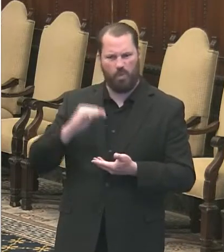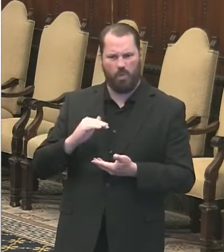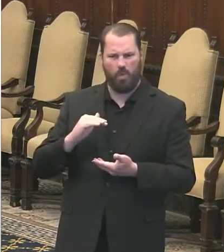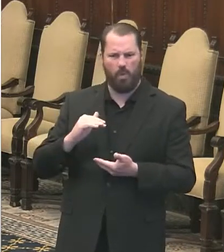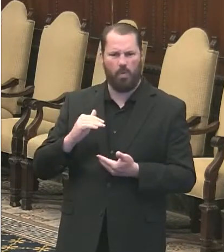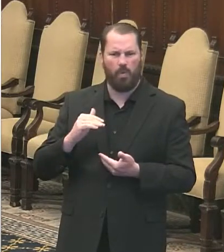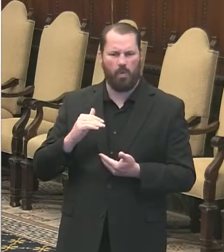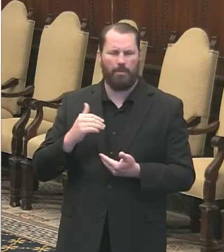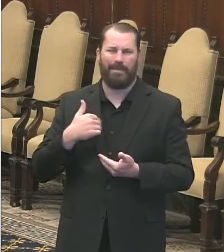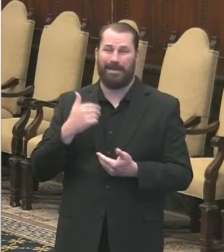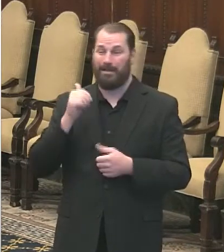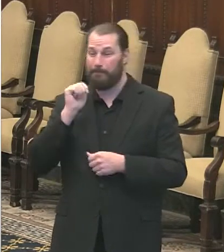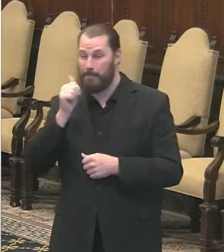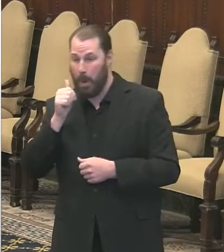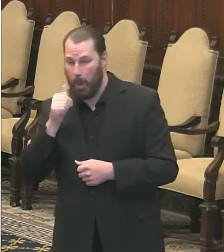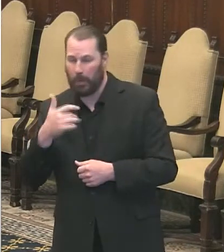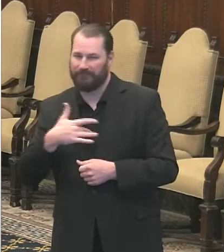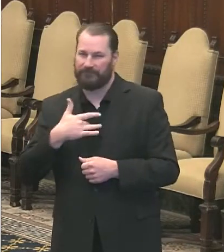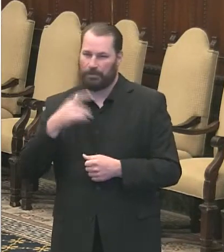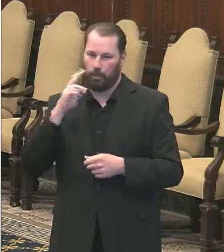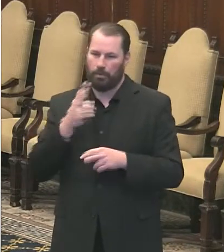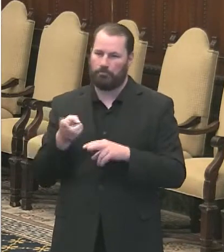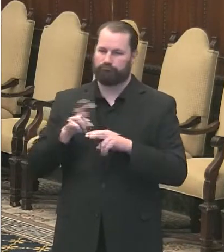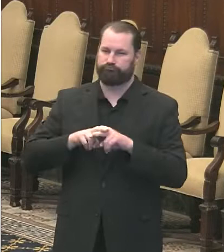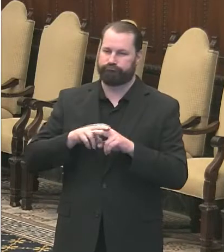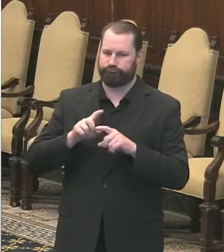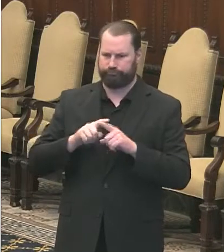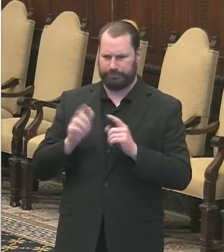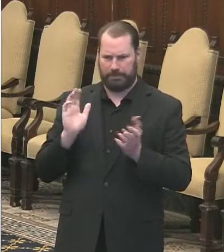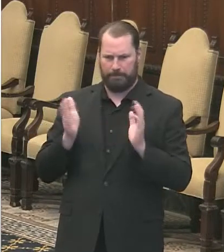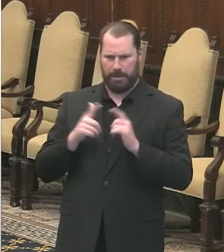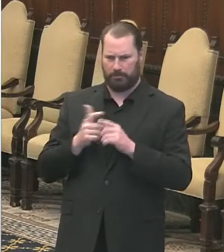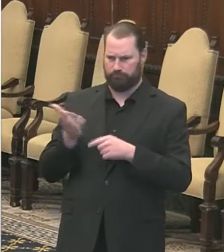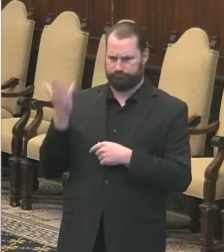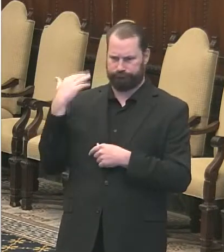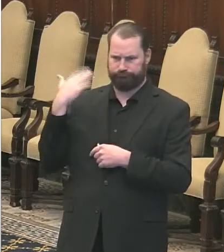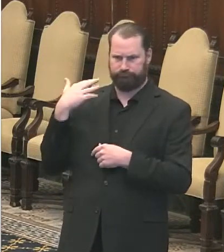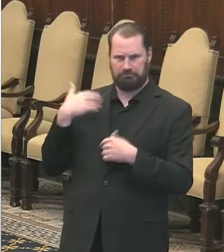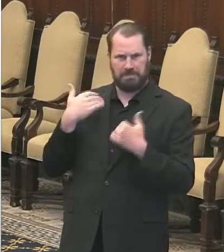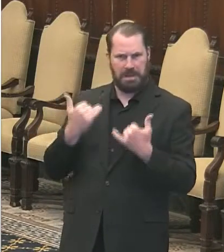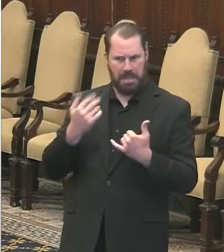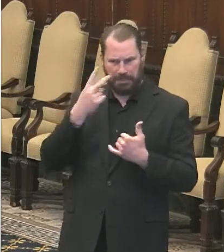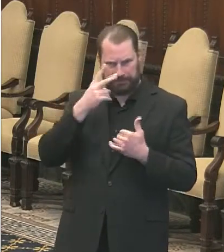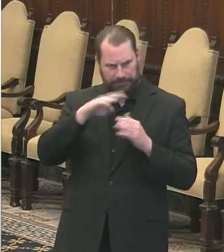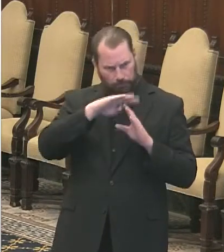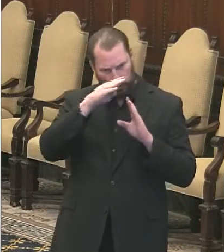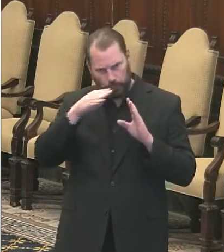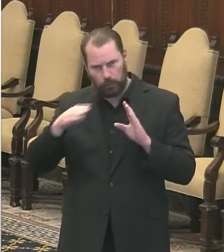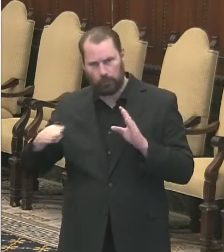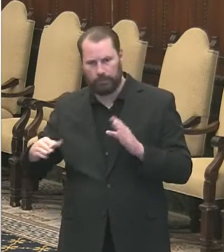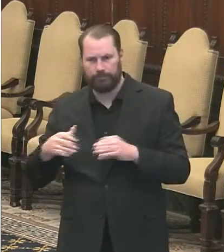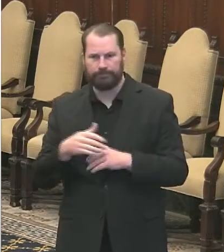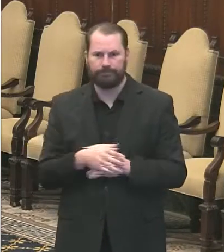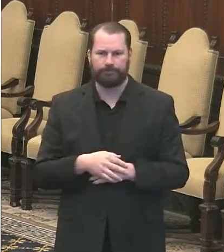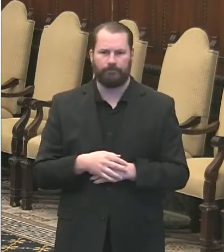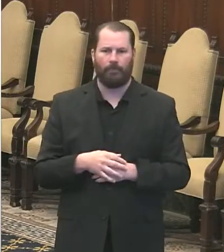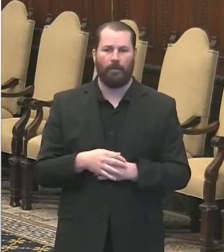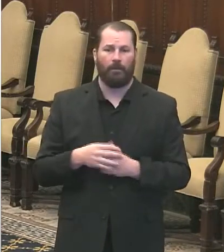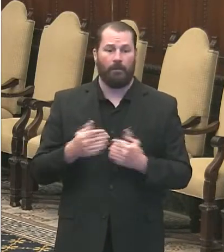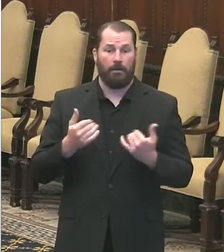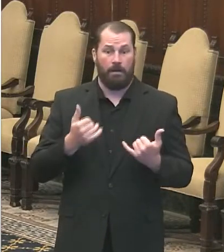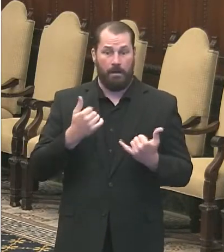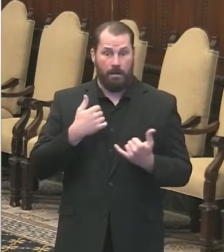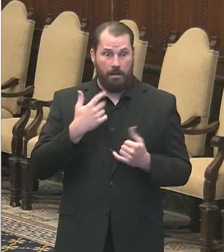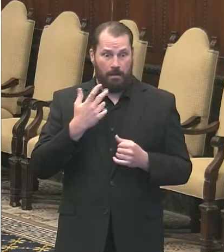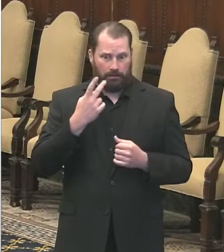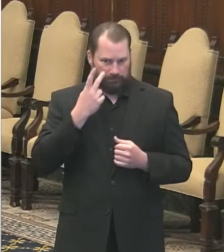but it's still low compared to where we've been, and our trend overall is still downward, which is a very good thing. We're also seeing progress on combating the epidemic